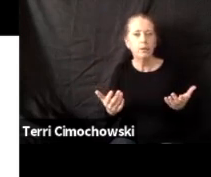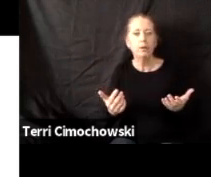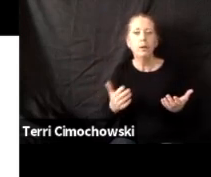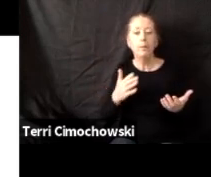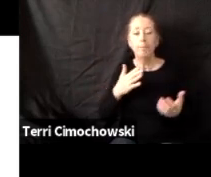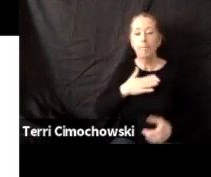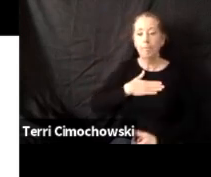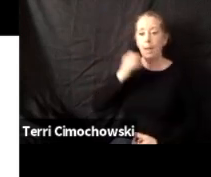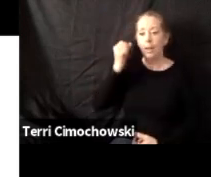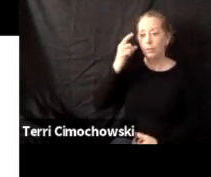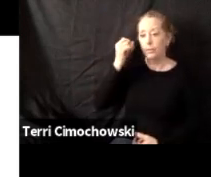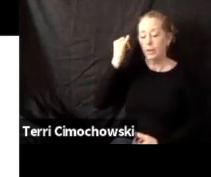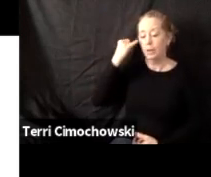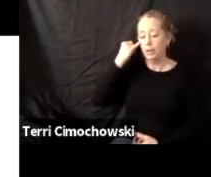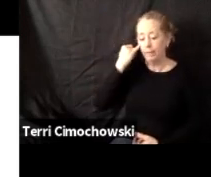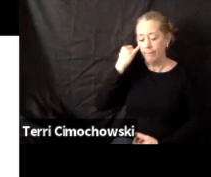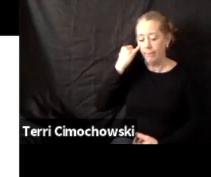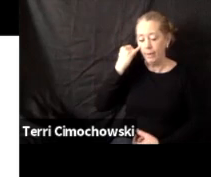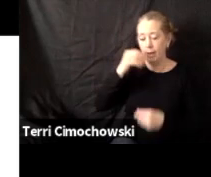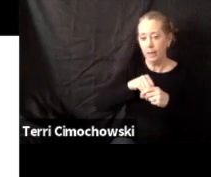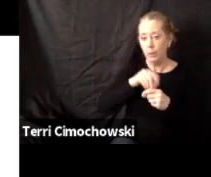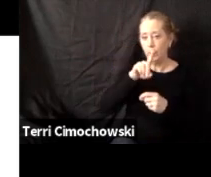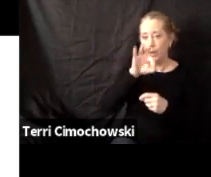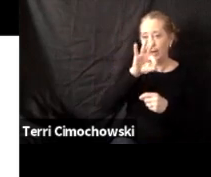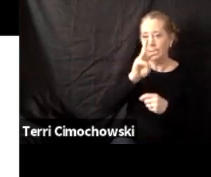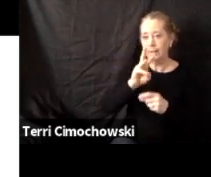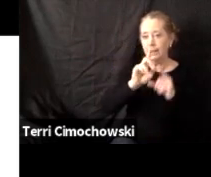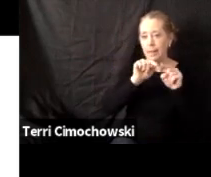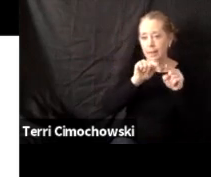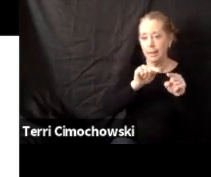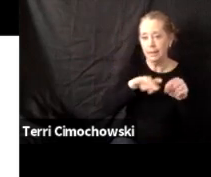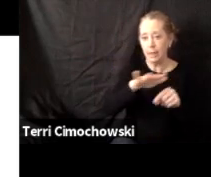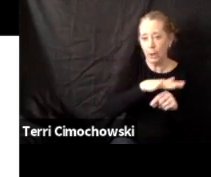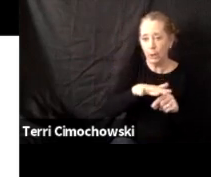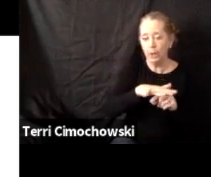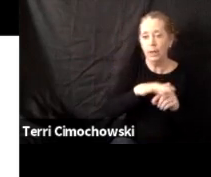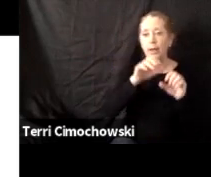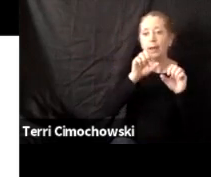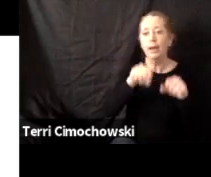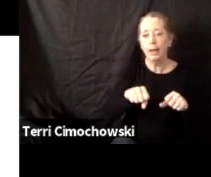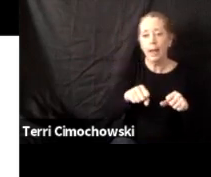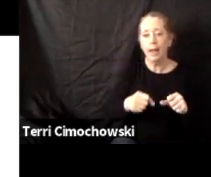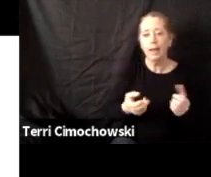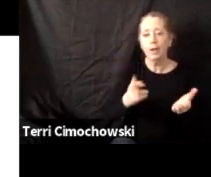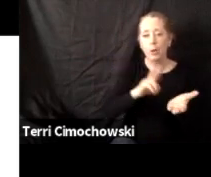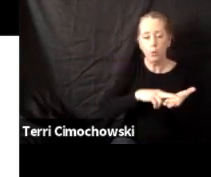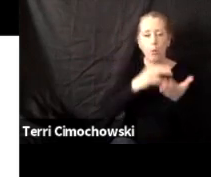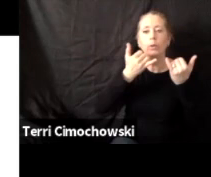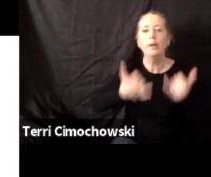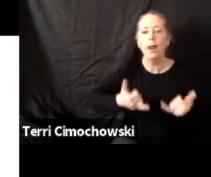my understanding is that if they are in the 196 attendance area, they could complete the enrollment form right